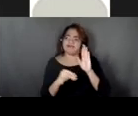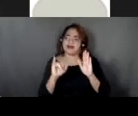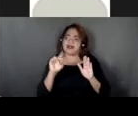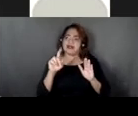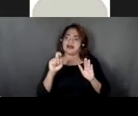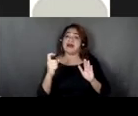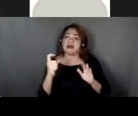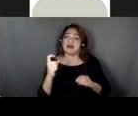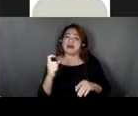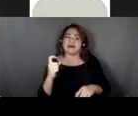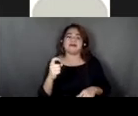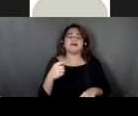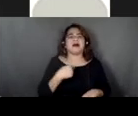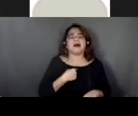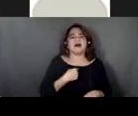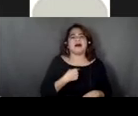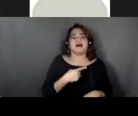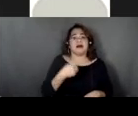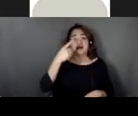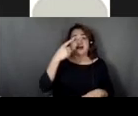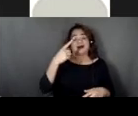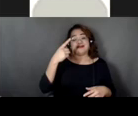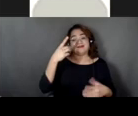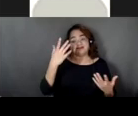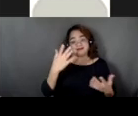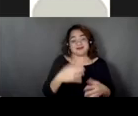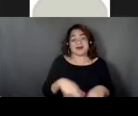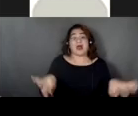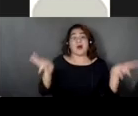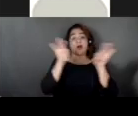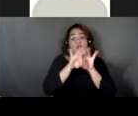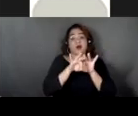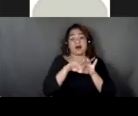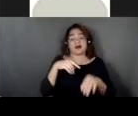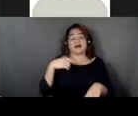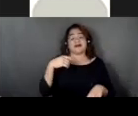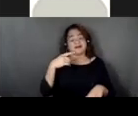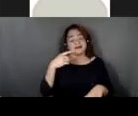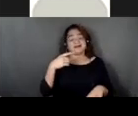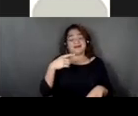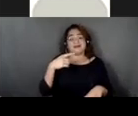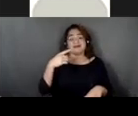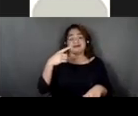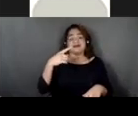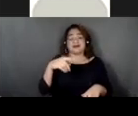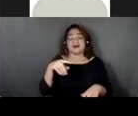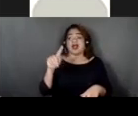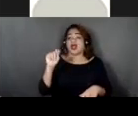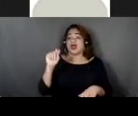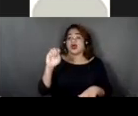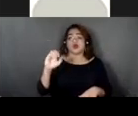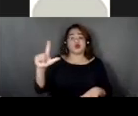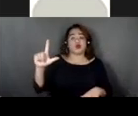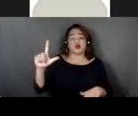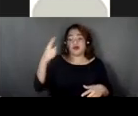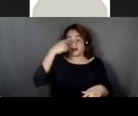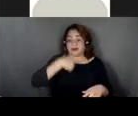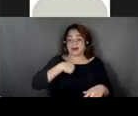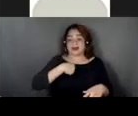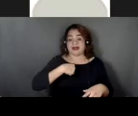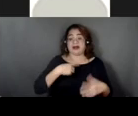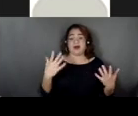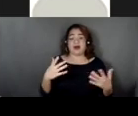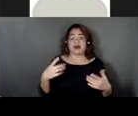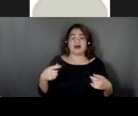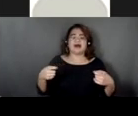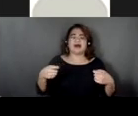One of the, I think, most important things that we can do is make sure that the main tool we have when we're delivering healthcare, which is our